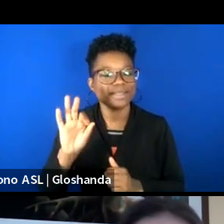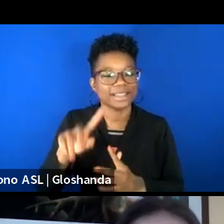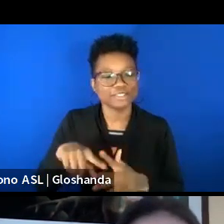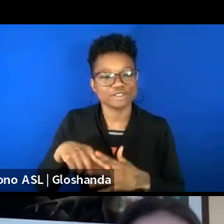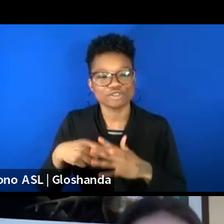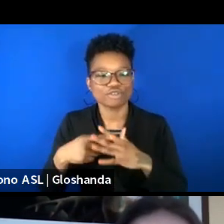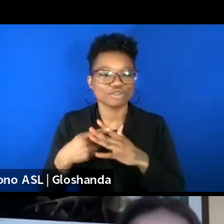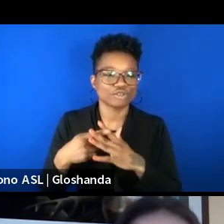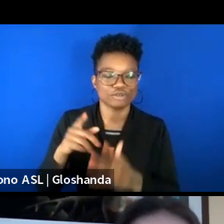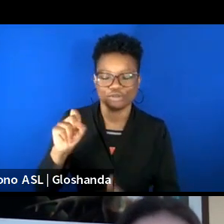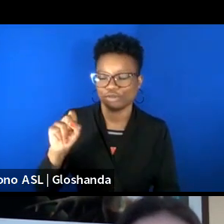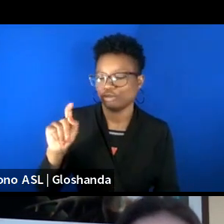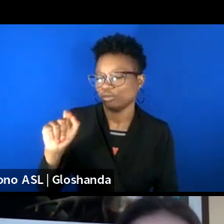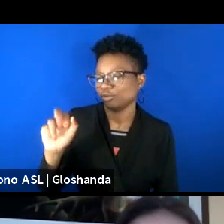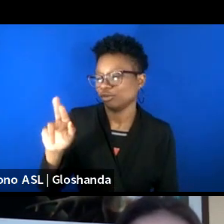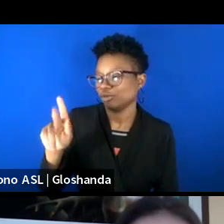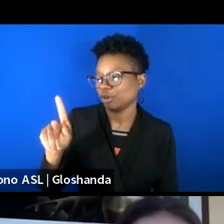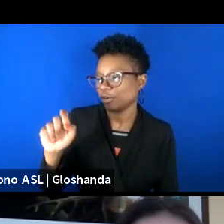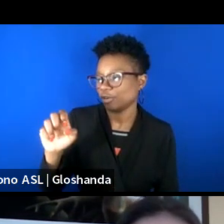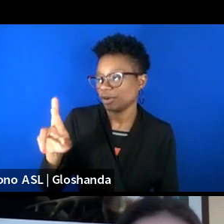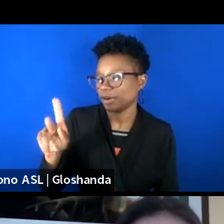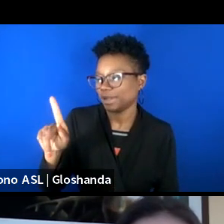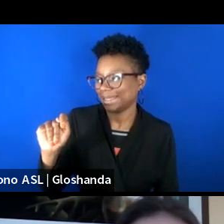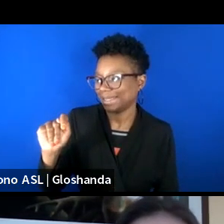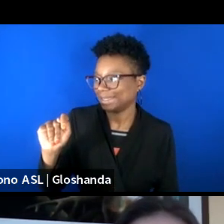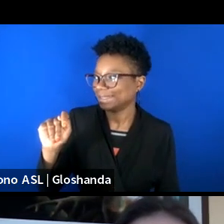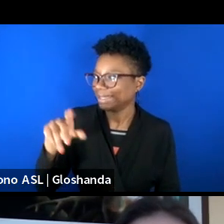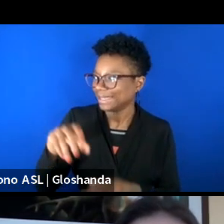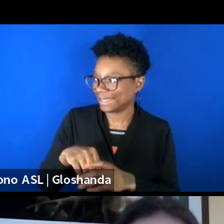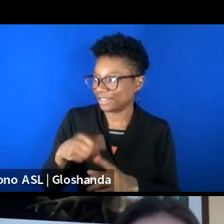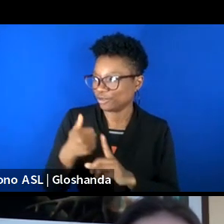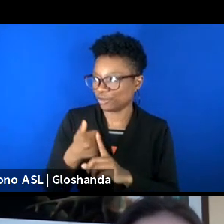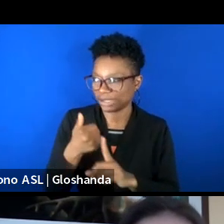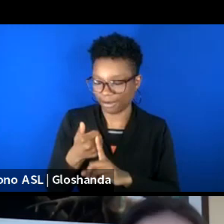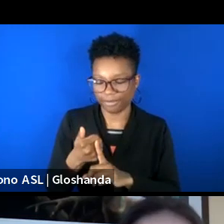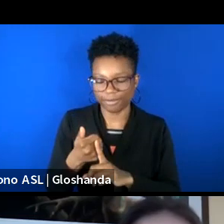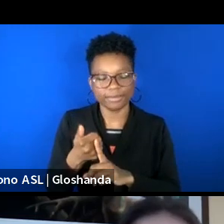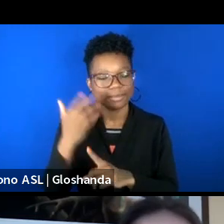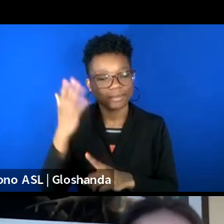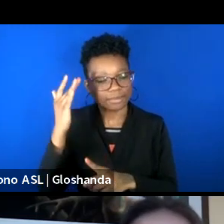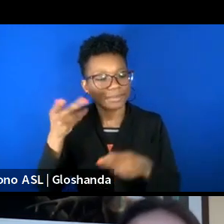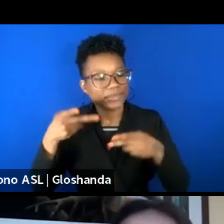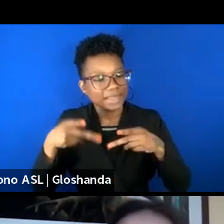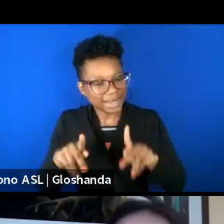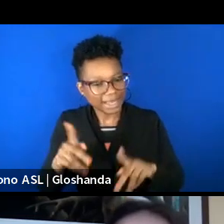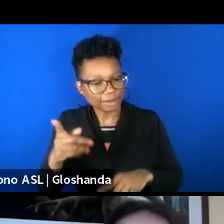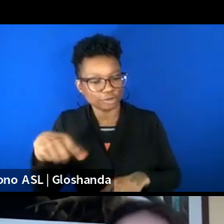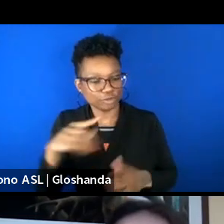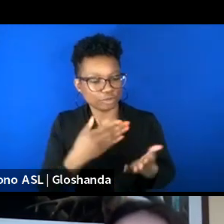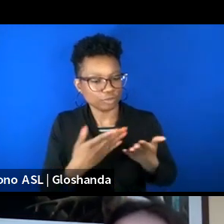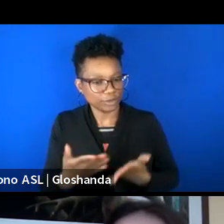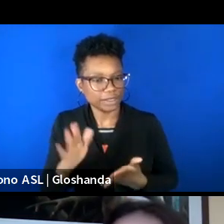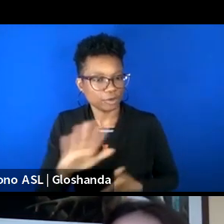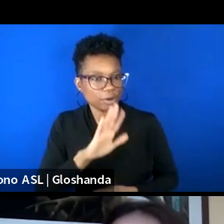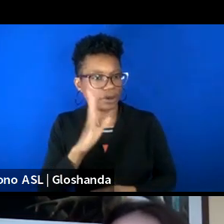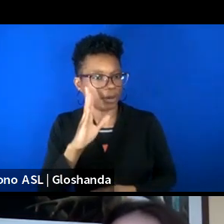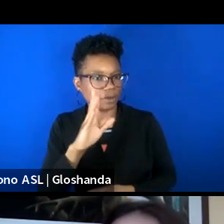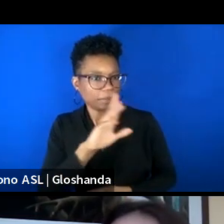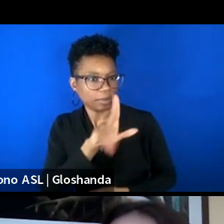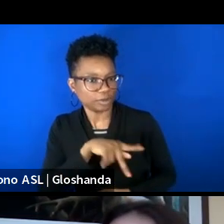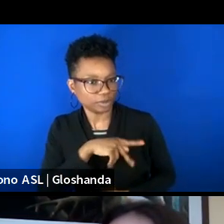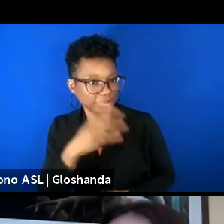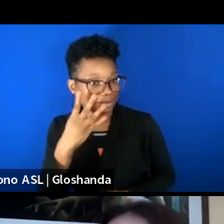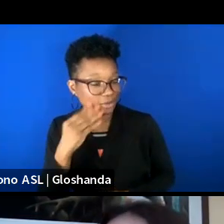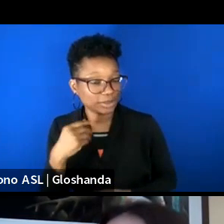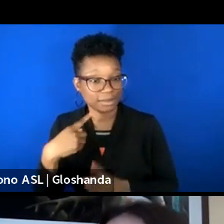yourself, right? So it allows you to bring your personal experience and an object that means something